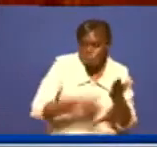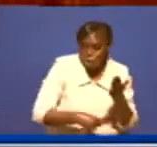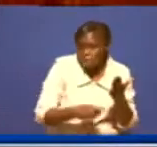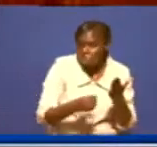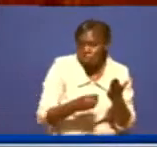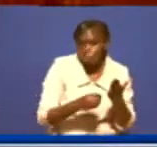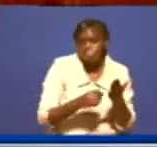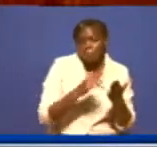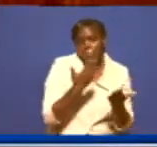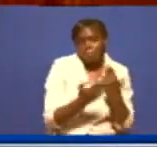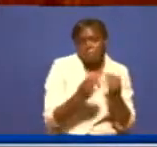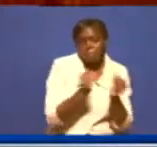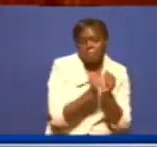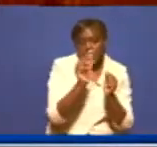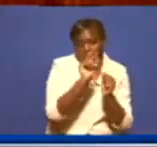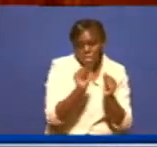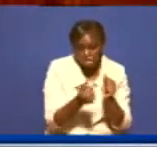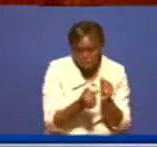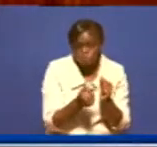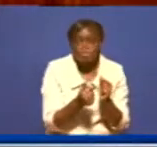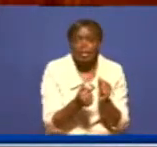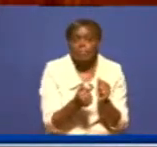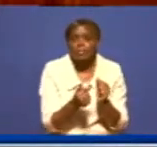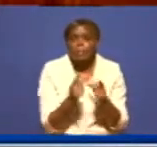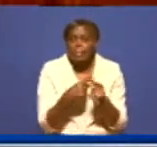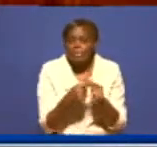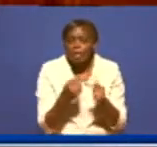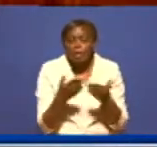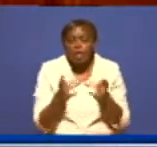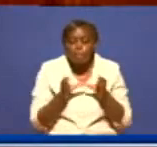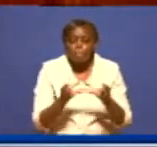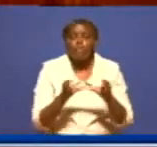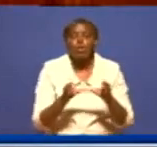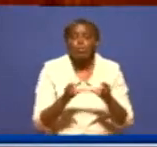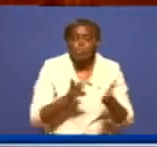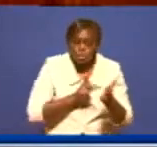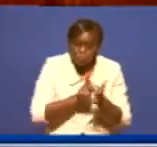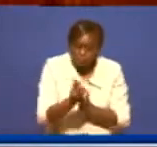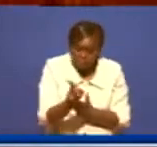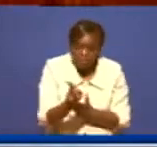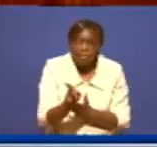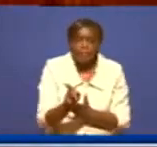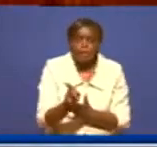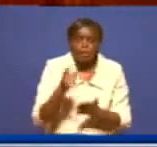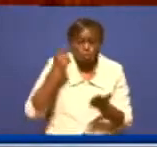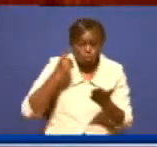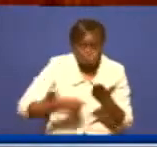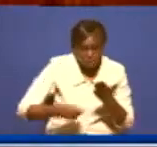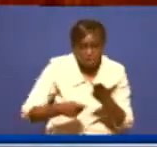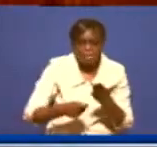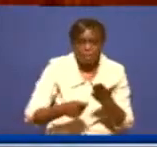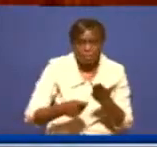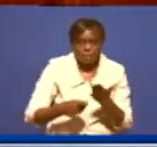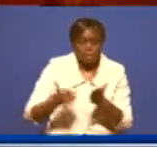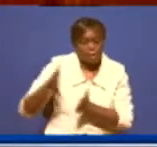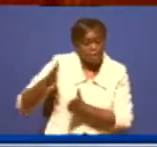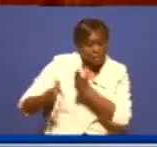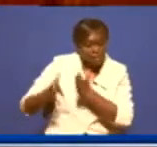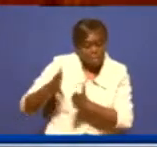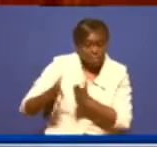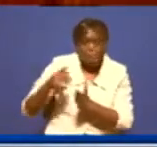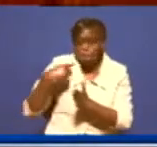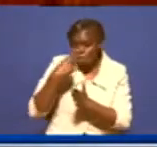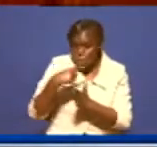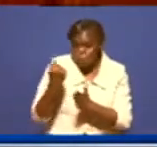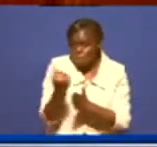cost about 10,000 shillings per square meter, but you are now forced to pay or to charge what the neighbor who